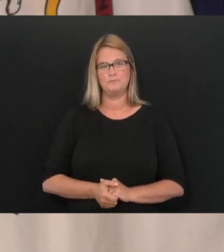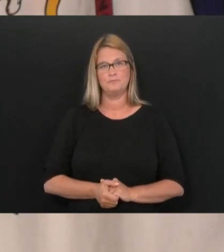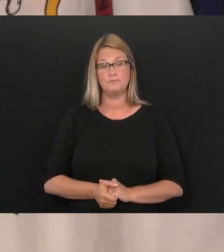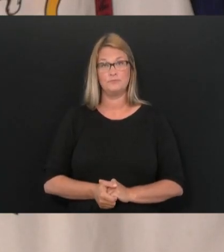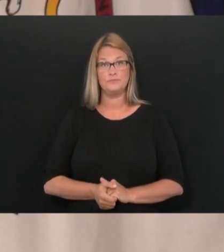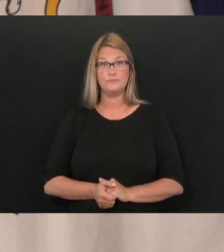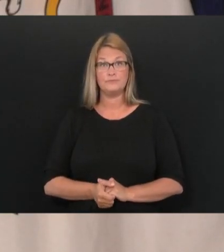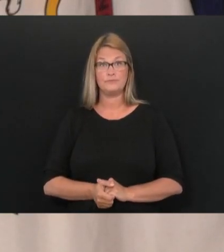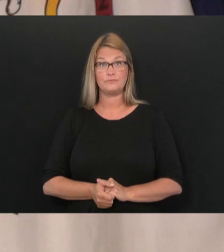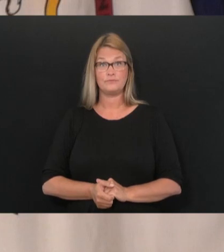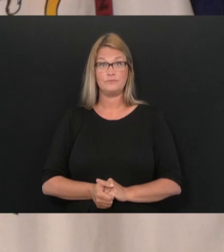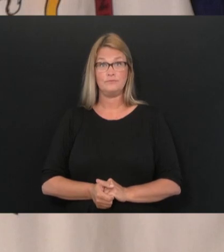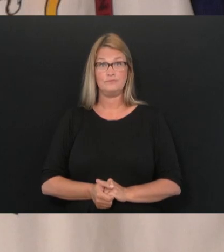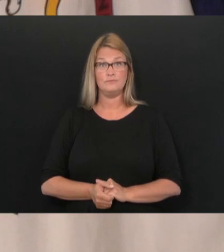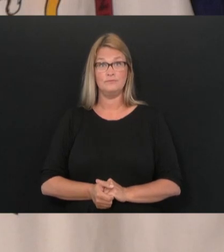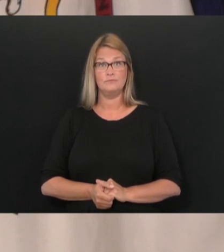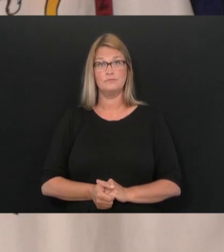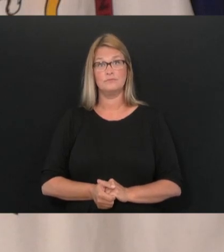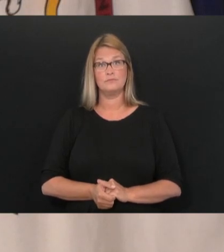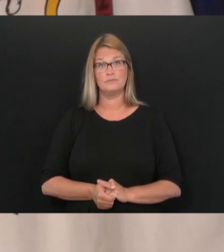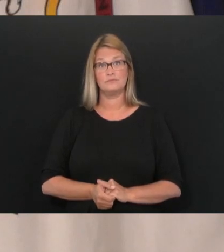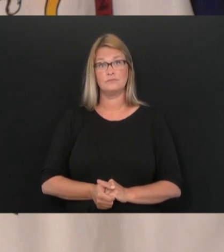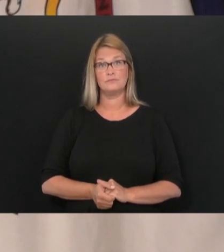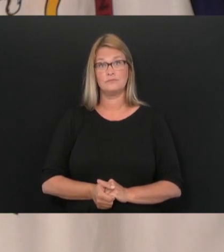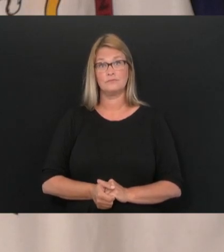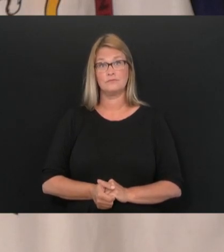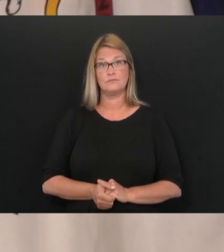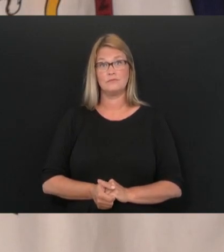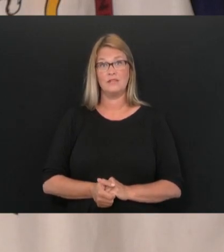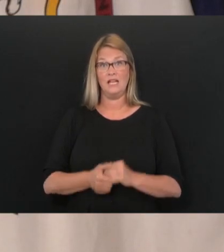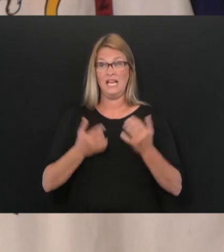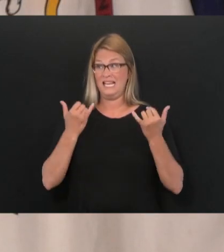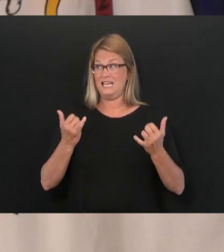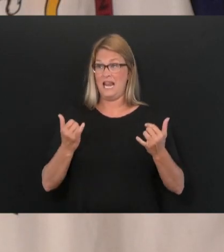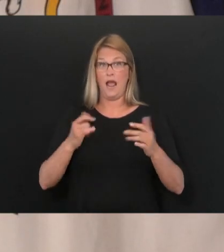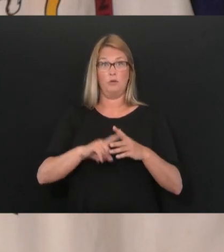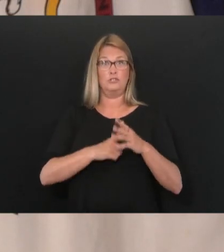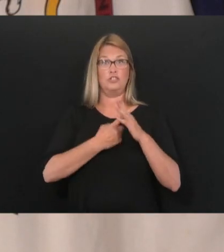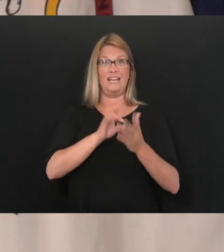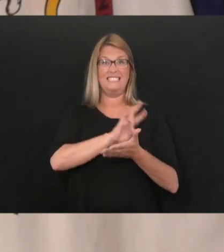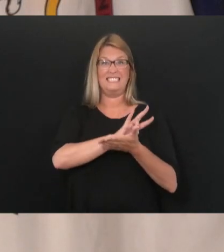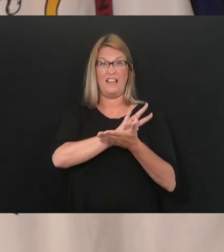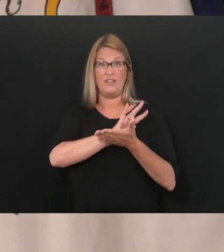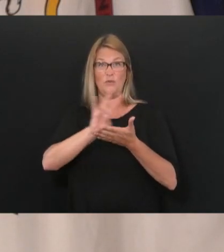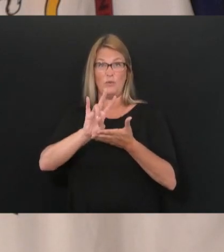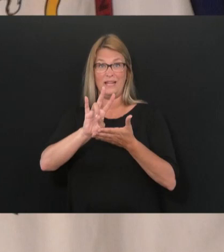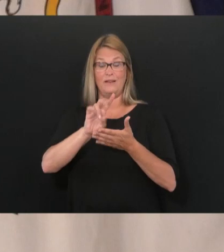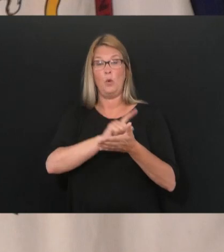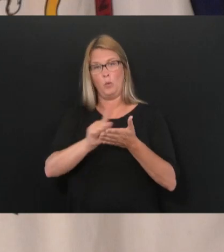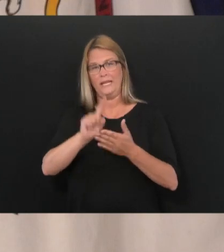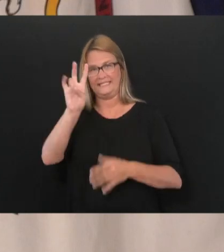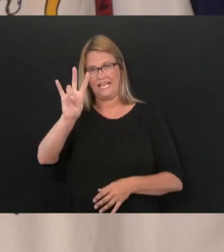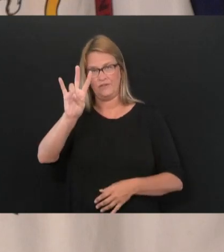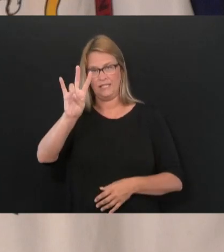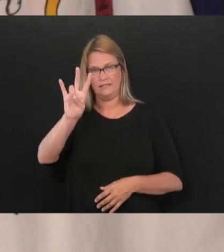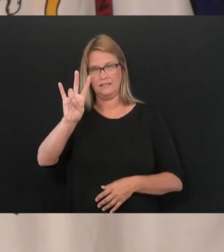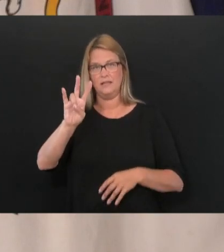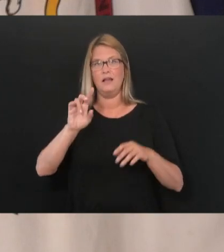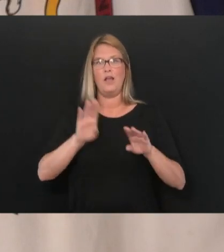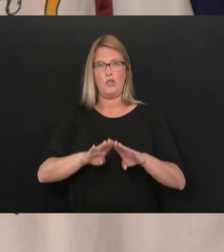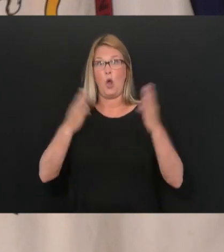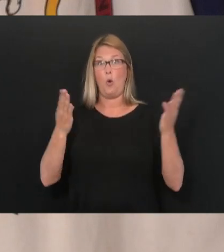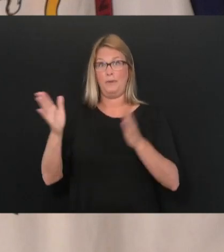Now I want to read just a couple things. This is the 7th week of the West Virginia Strong, the comeback, the reopening